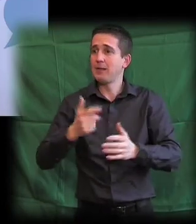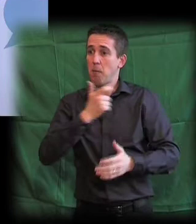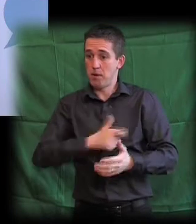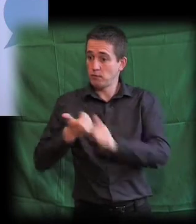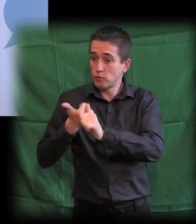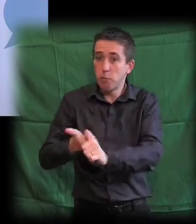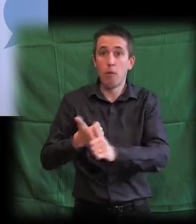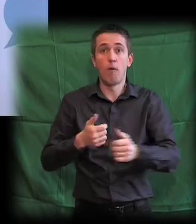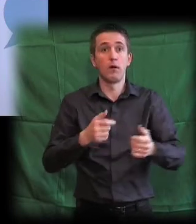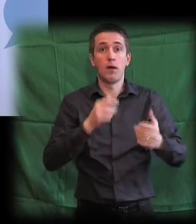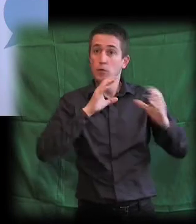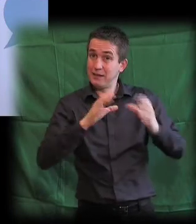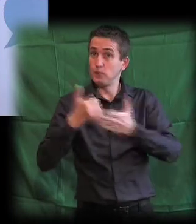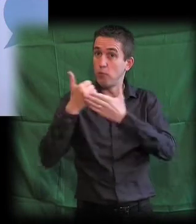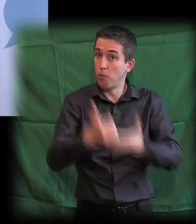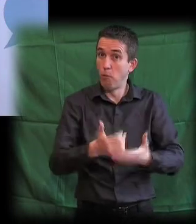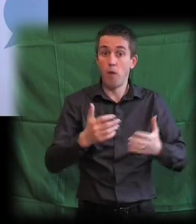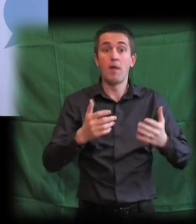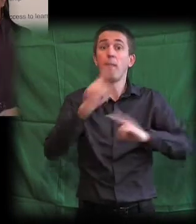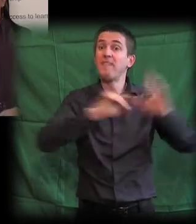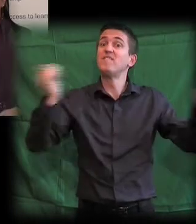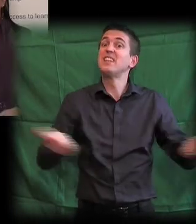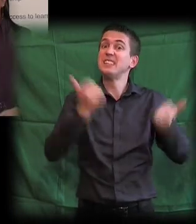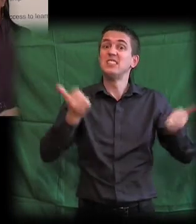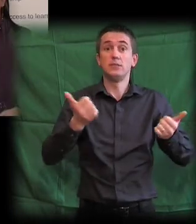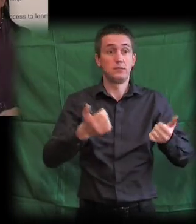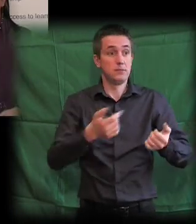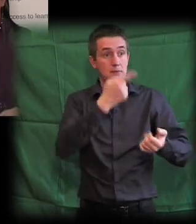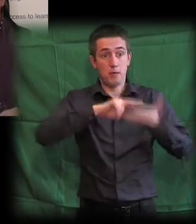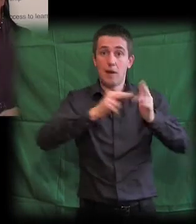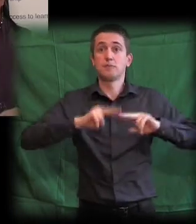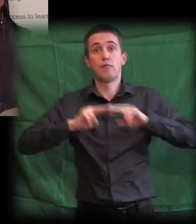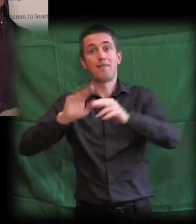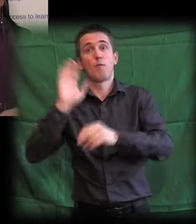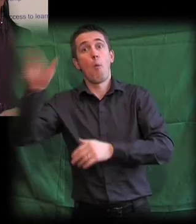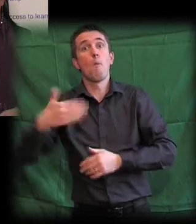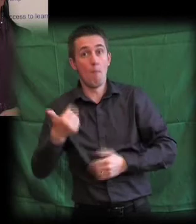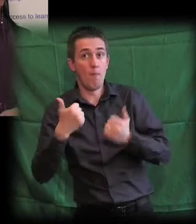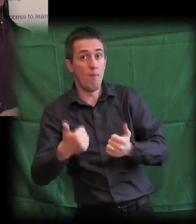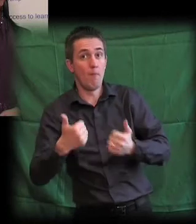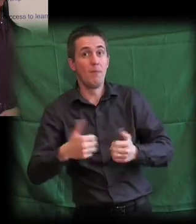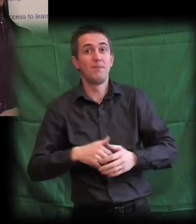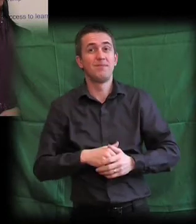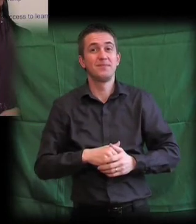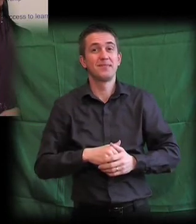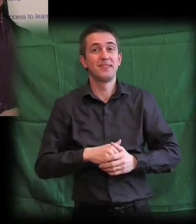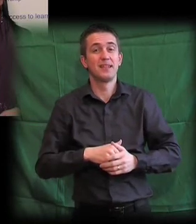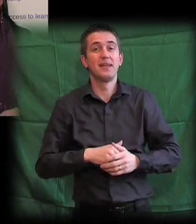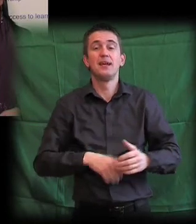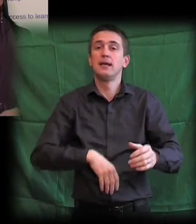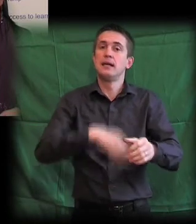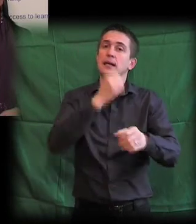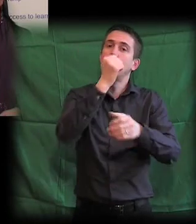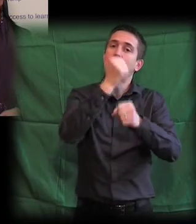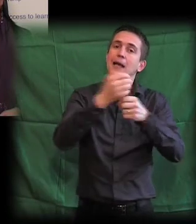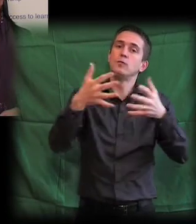at all these events, and then they get you home. One of the good things, or the positive things that